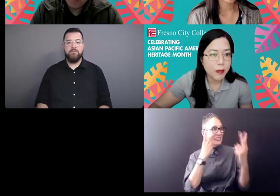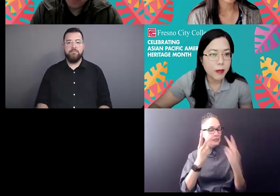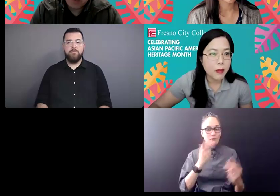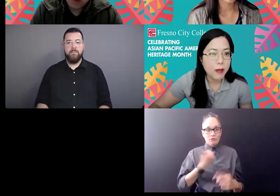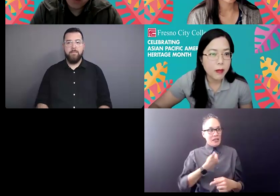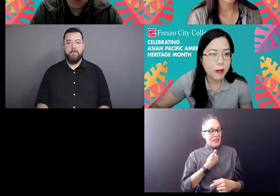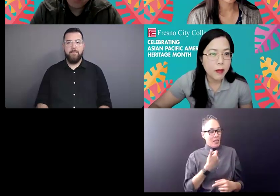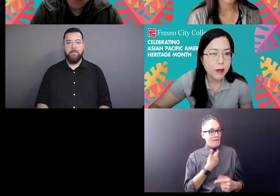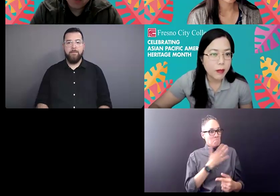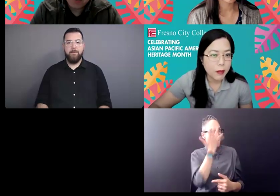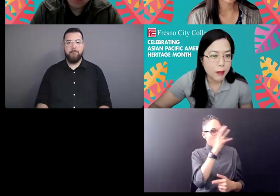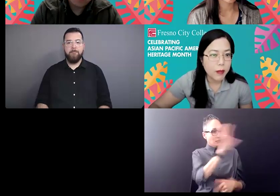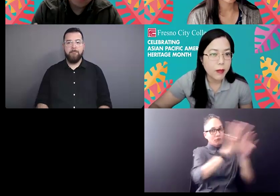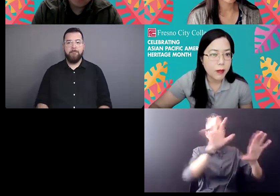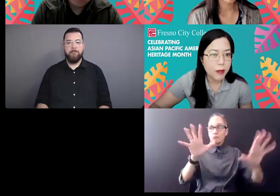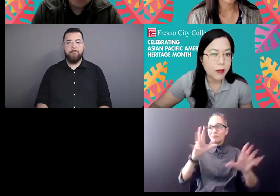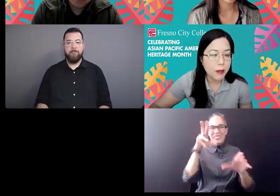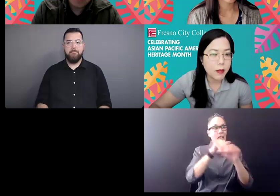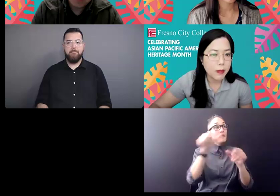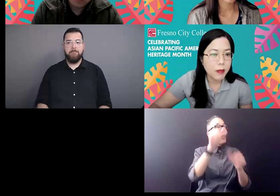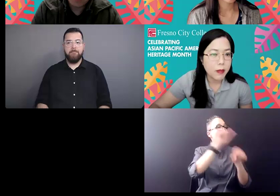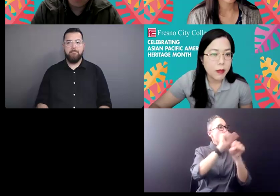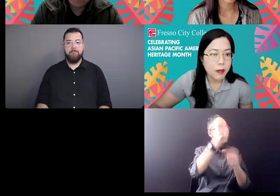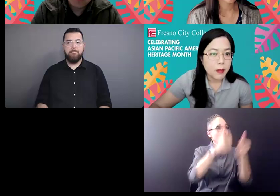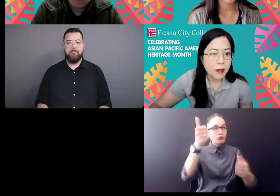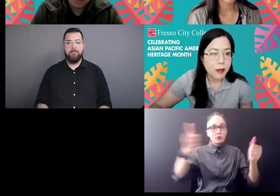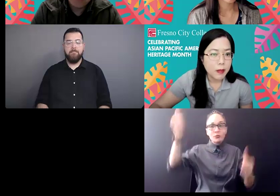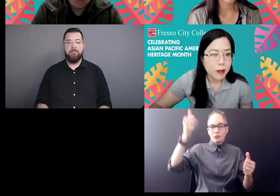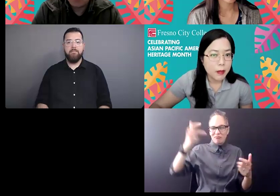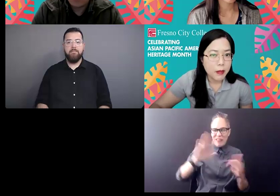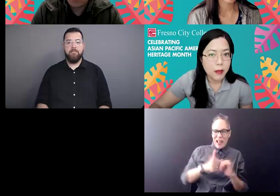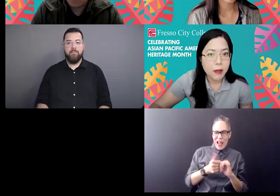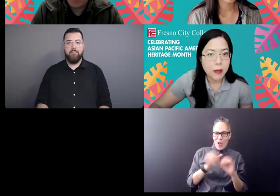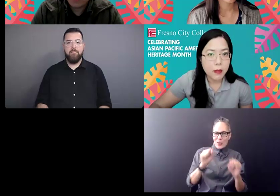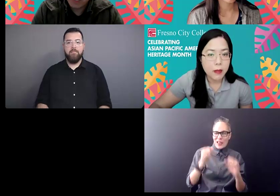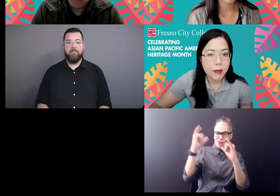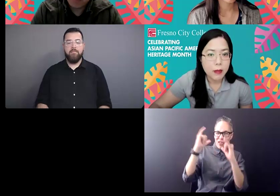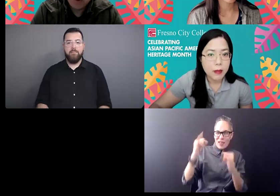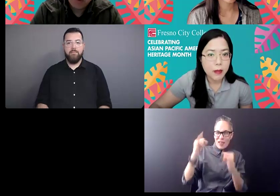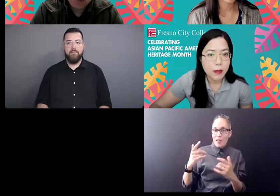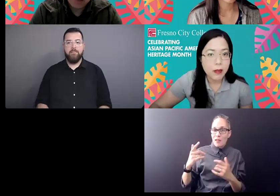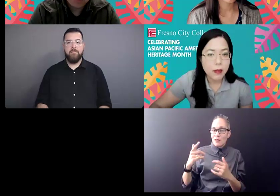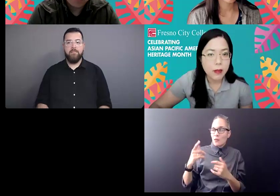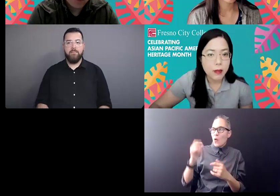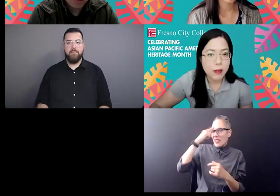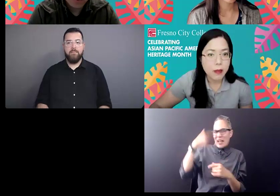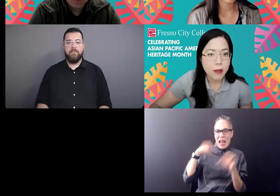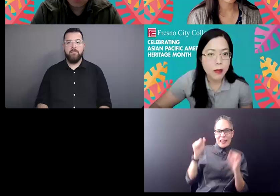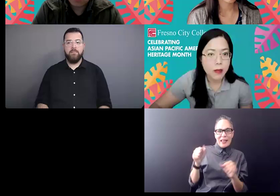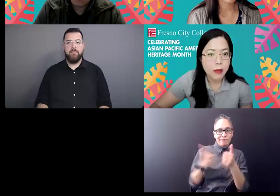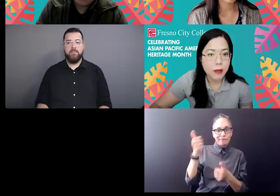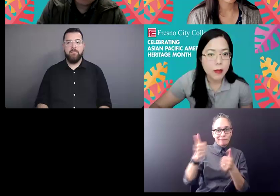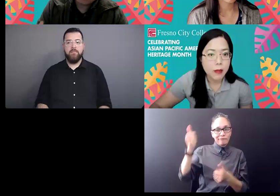own and or in professions up above us, it makes it a lot harder for us to even see ourselves being attainable or seeing ourselves within